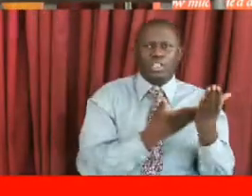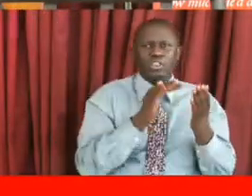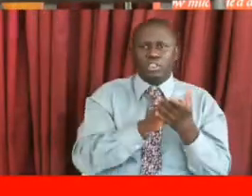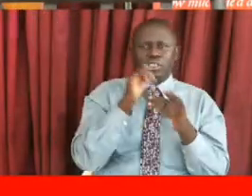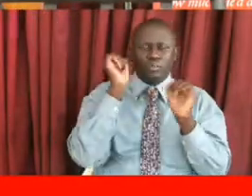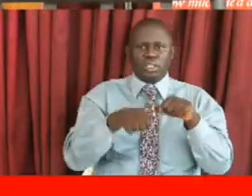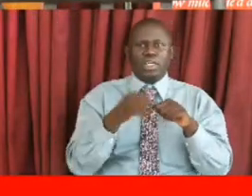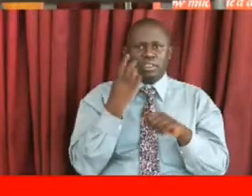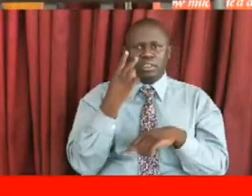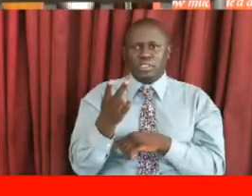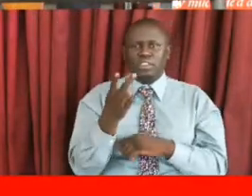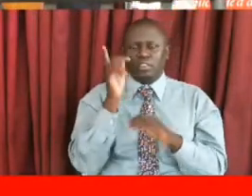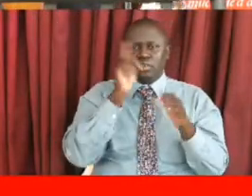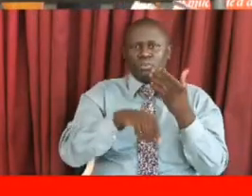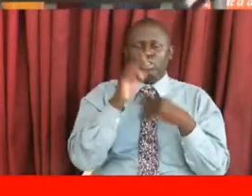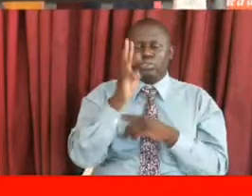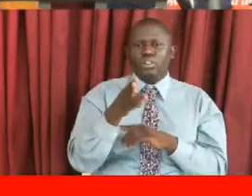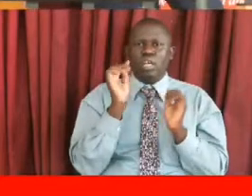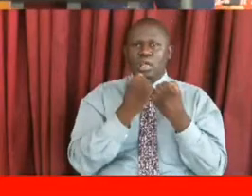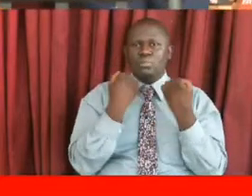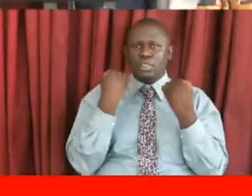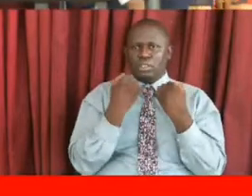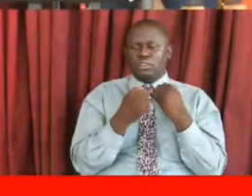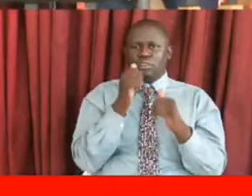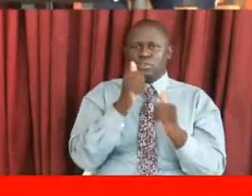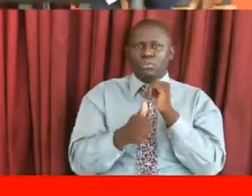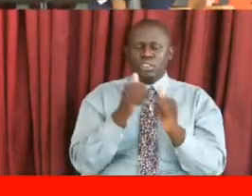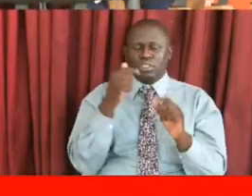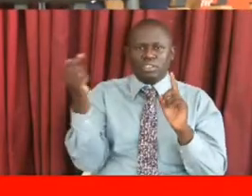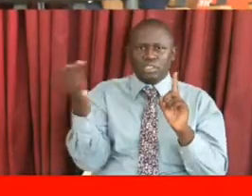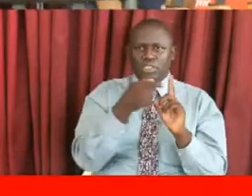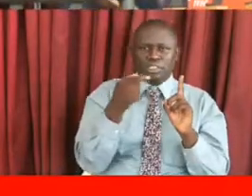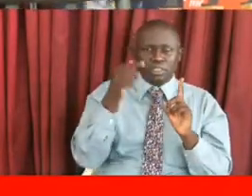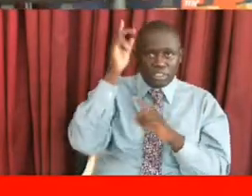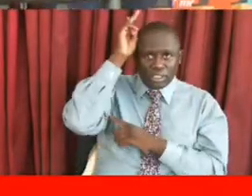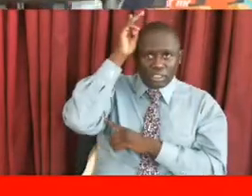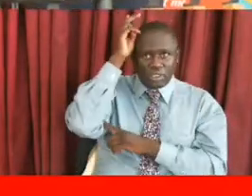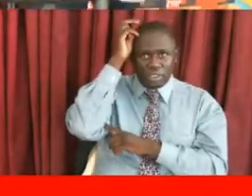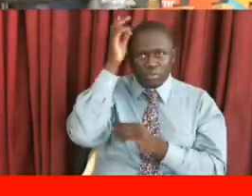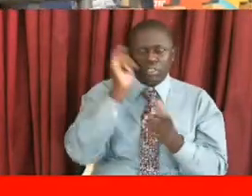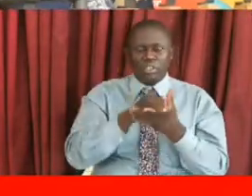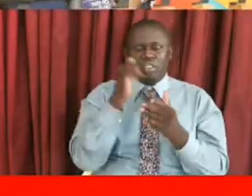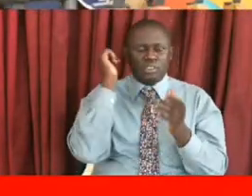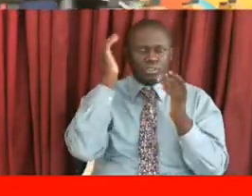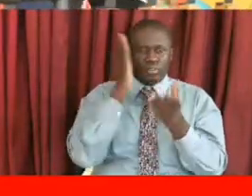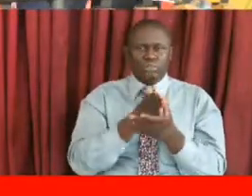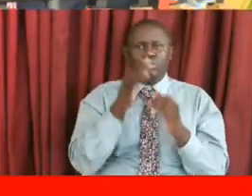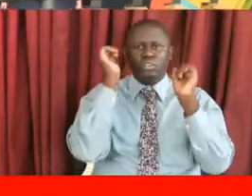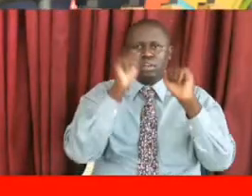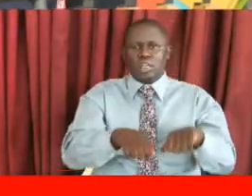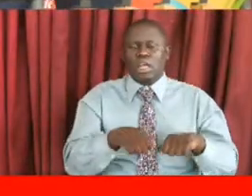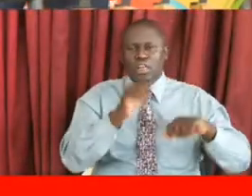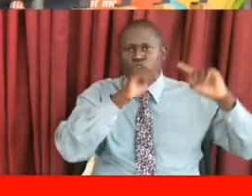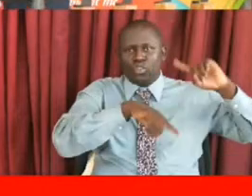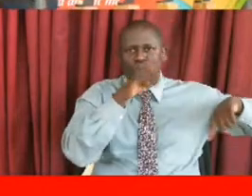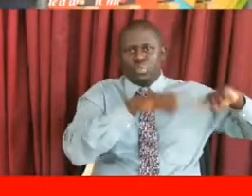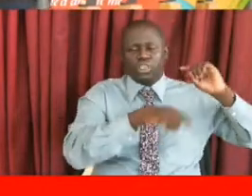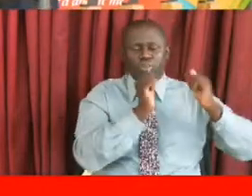it f which is this demon that can contest with Heavenly